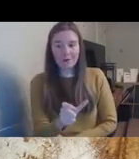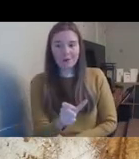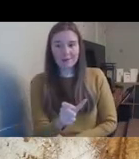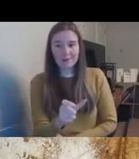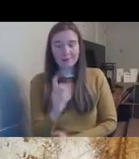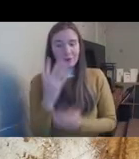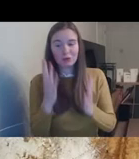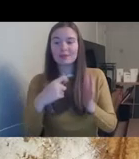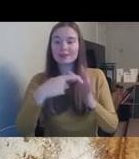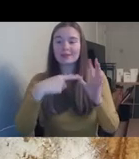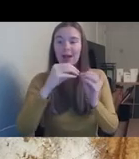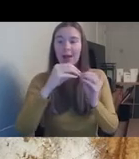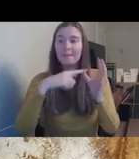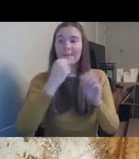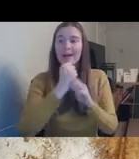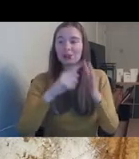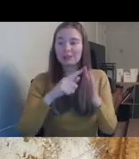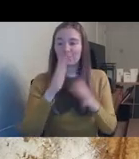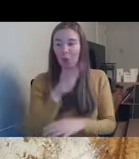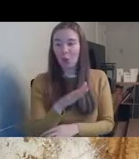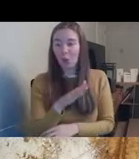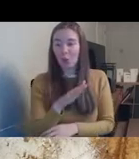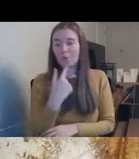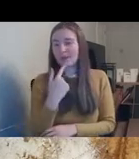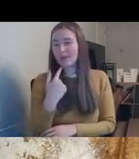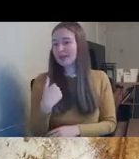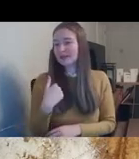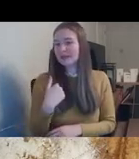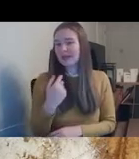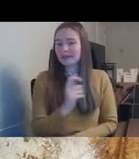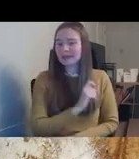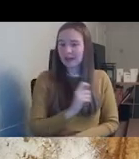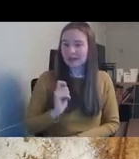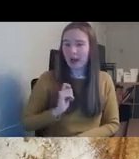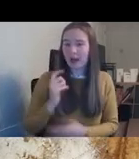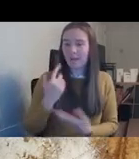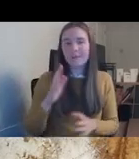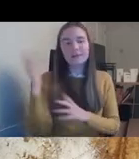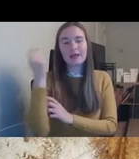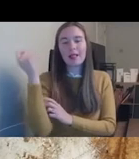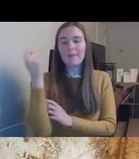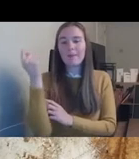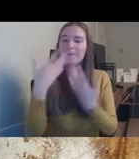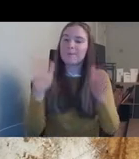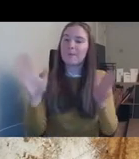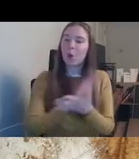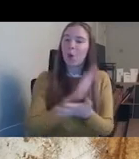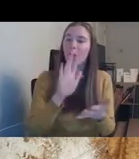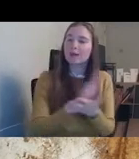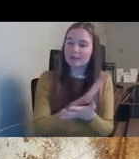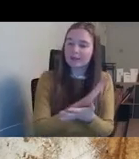quite interesting that yesterday here in Nairobi, in Kenya, we were celebrating a public holiday, which we call Mashuja Day.